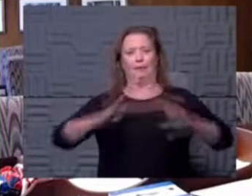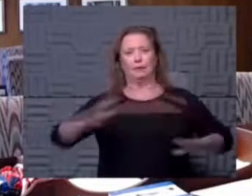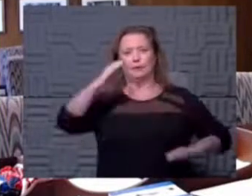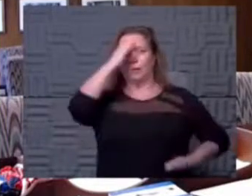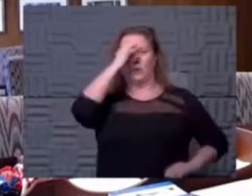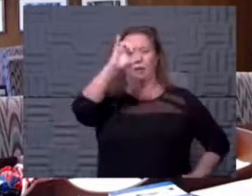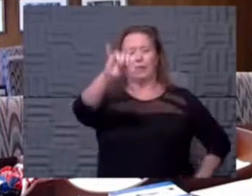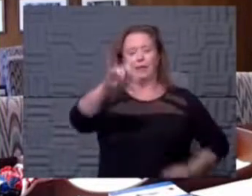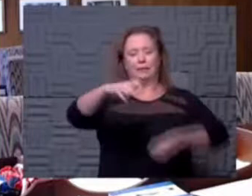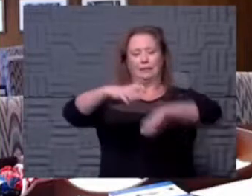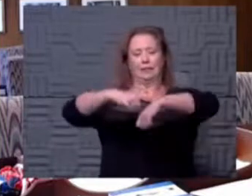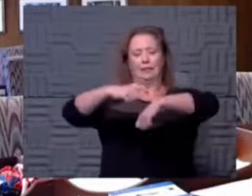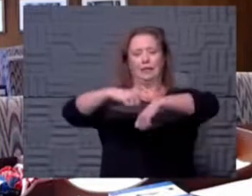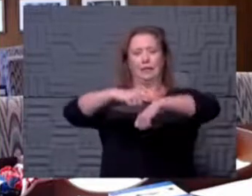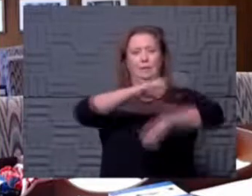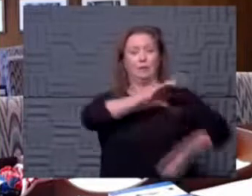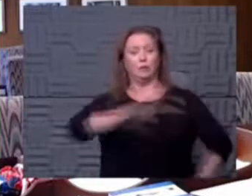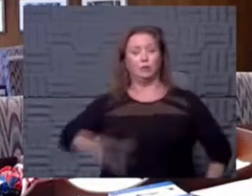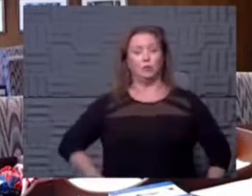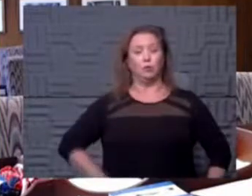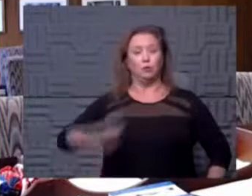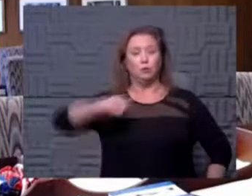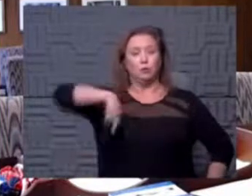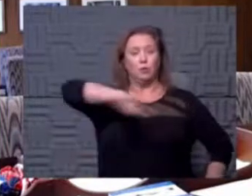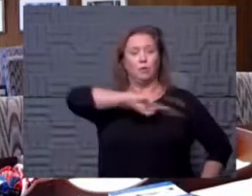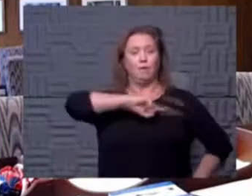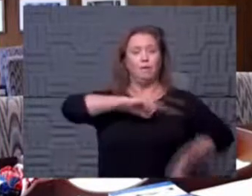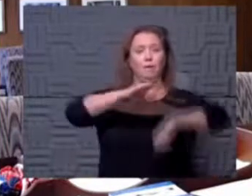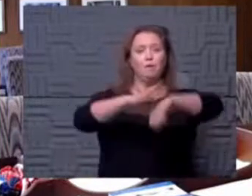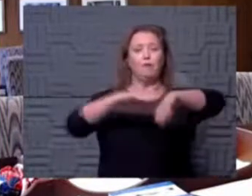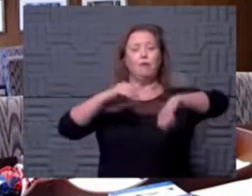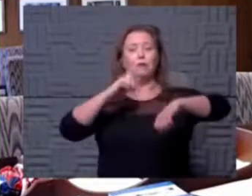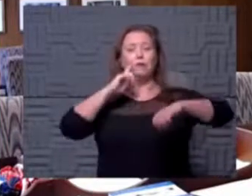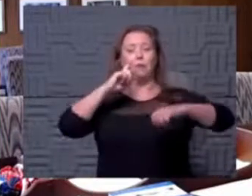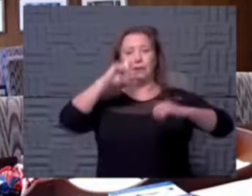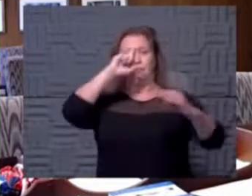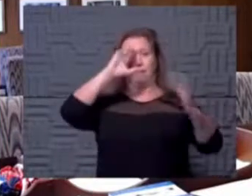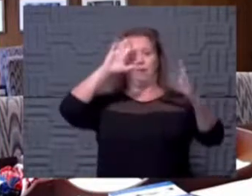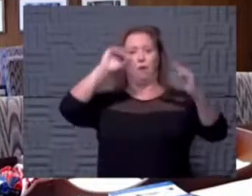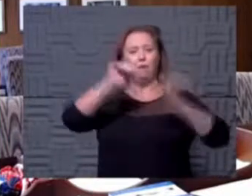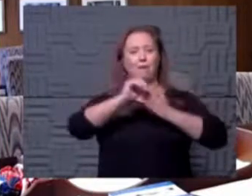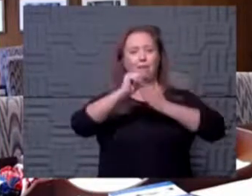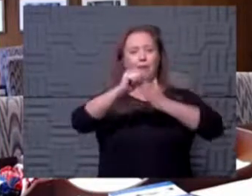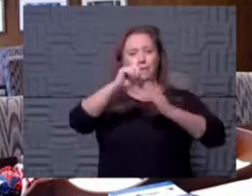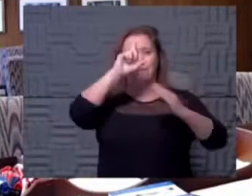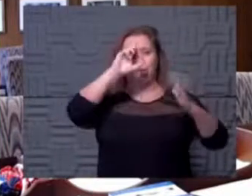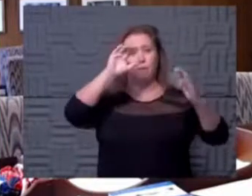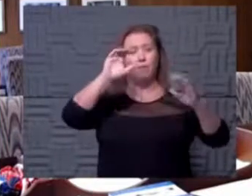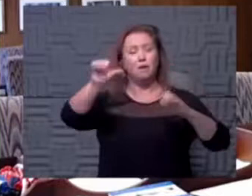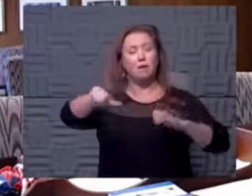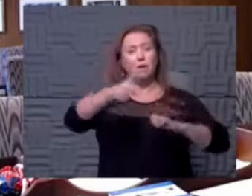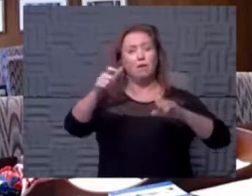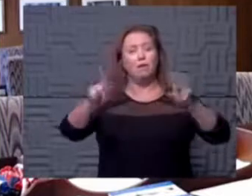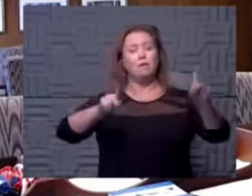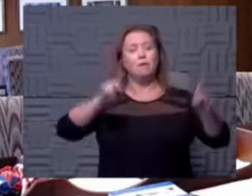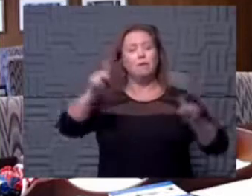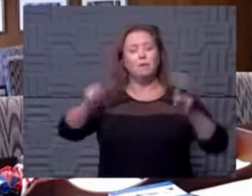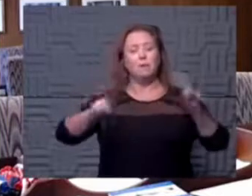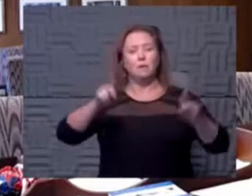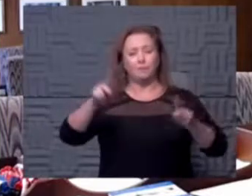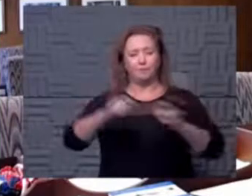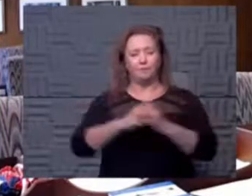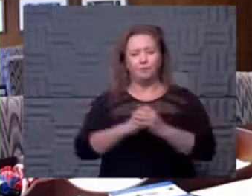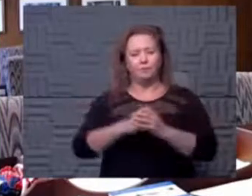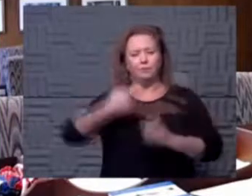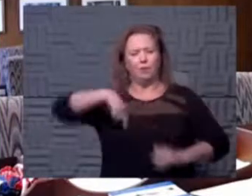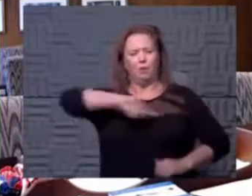a time when I think as Christians we're called to be instruments of hope to others, and that we